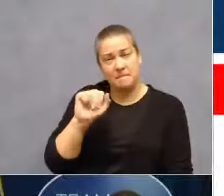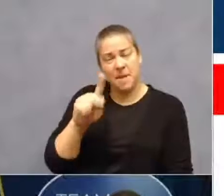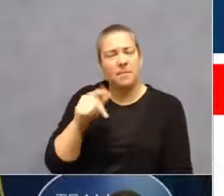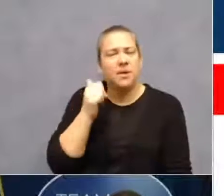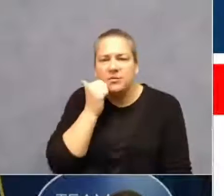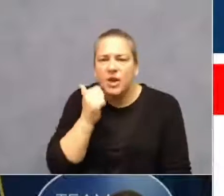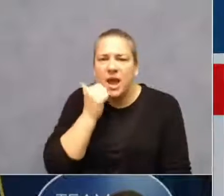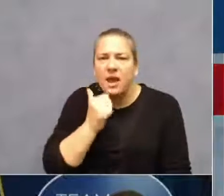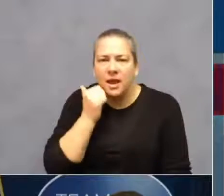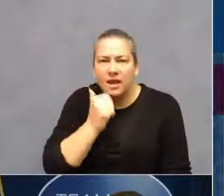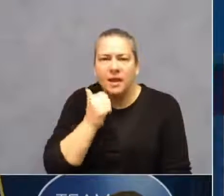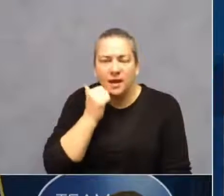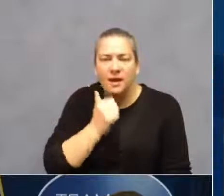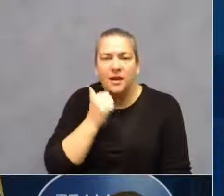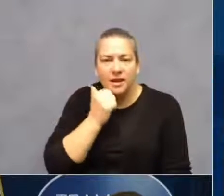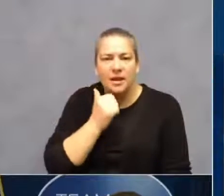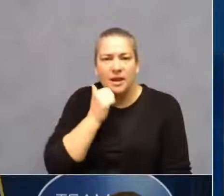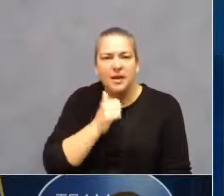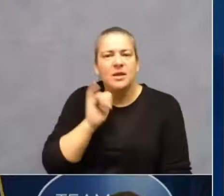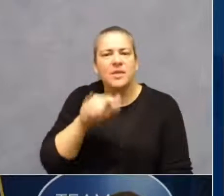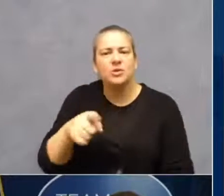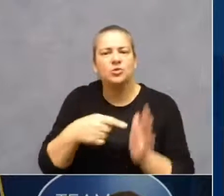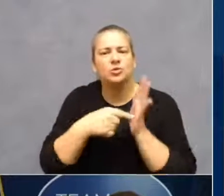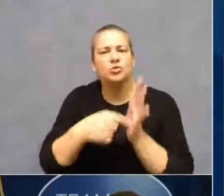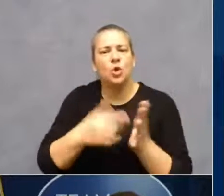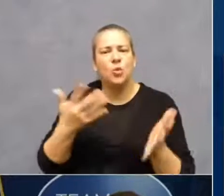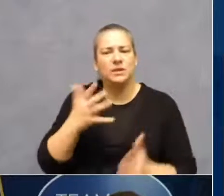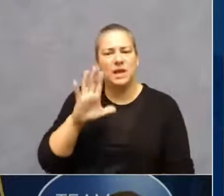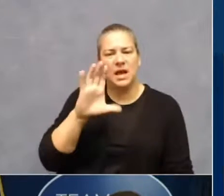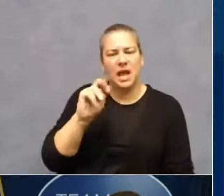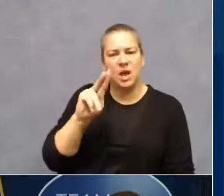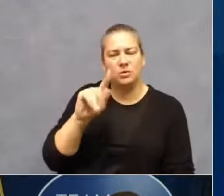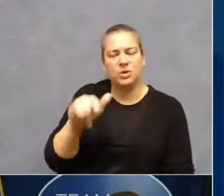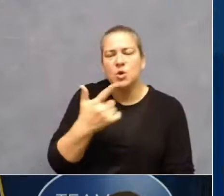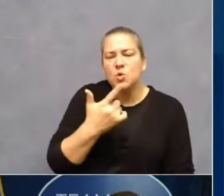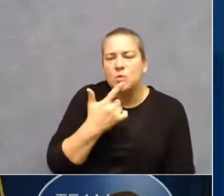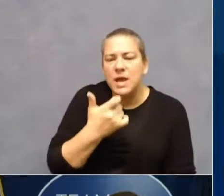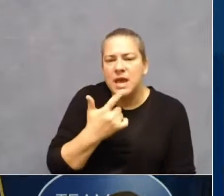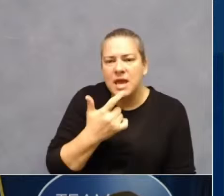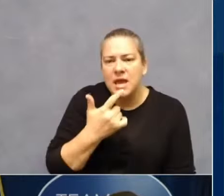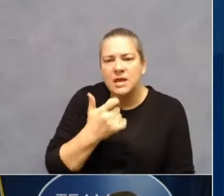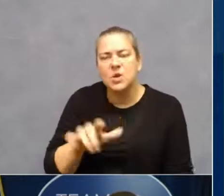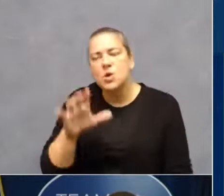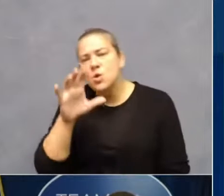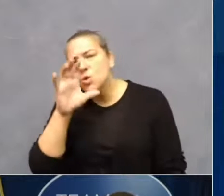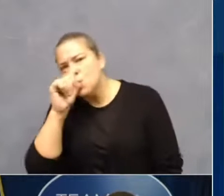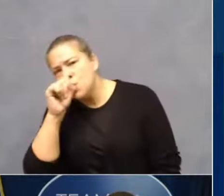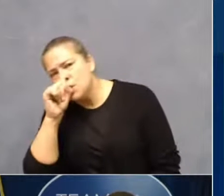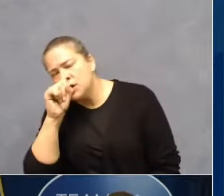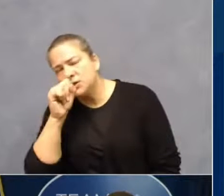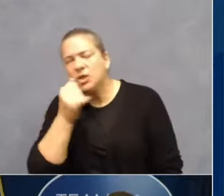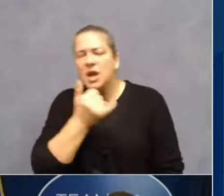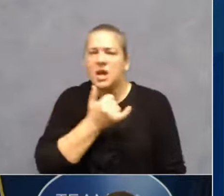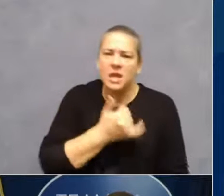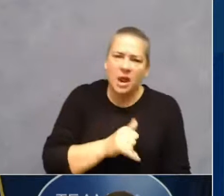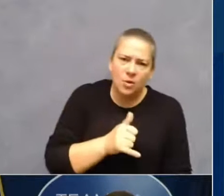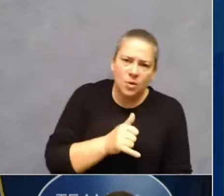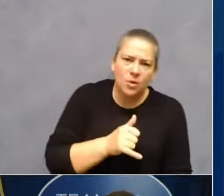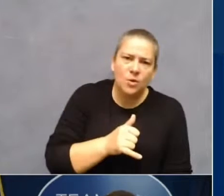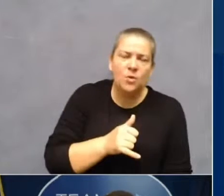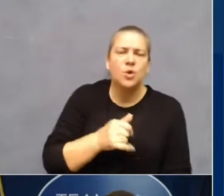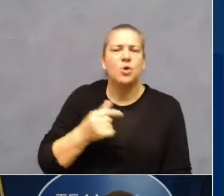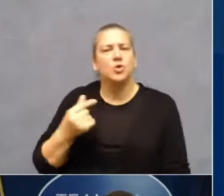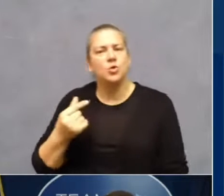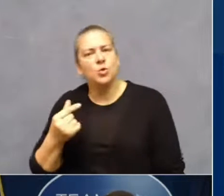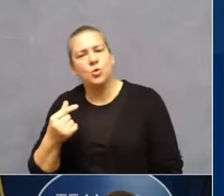that shows what counties are red, what counties are orange, what counties are yellow, and what counties are